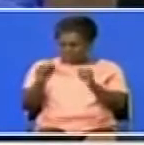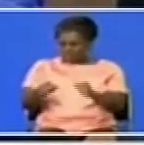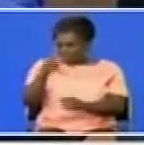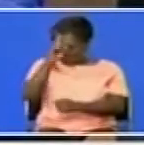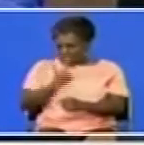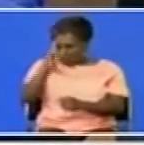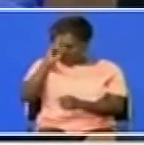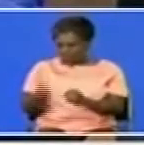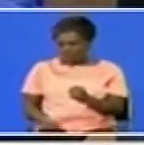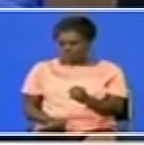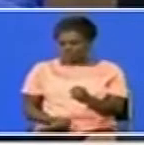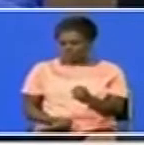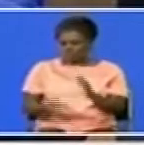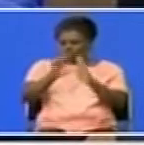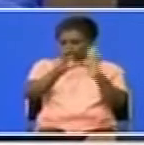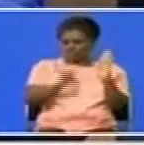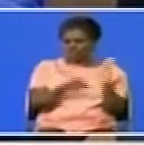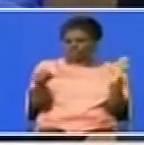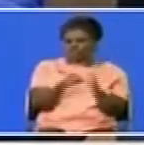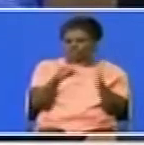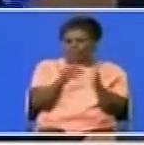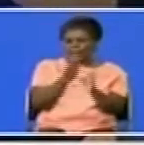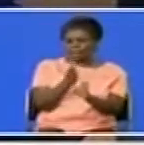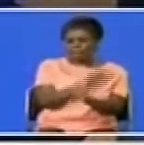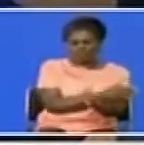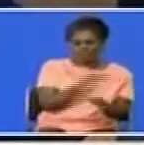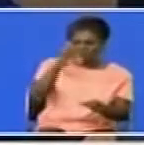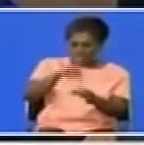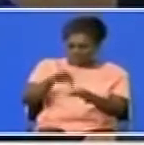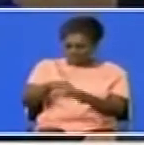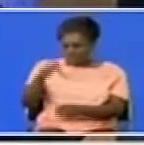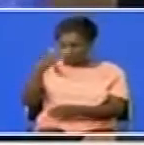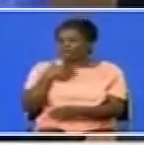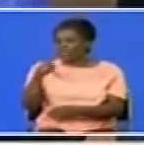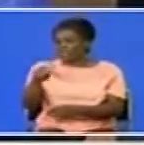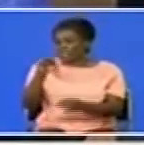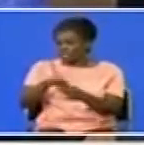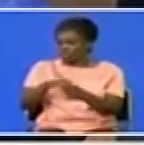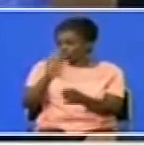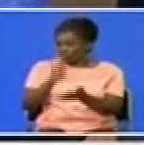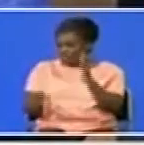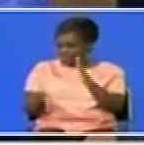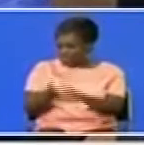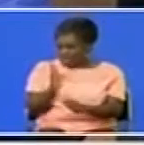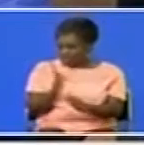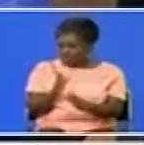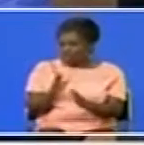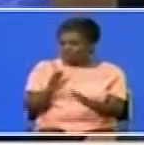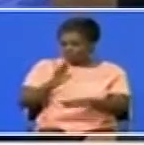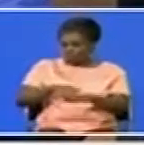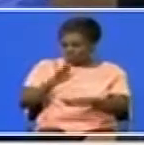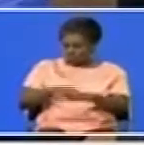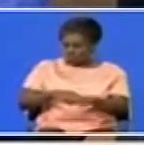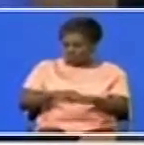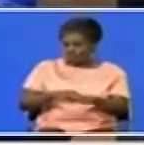serious constitutional crisis ahead of the election. And we don't want to get to the election without a properly constituted